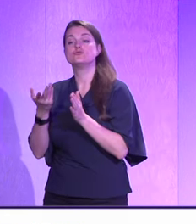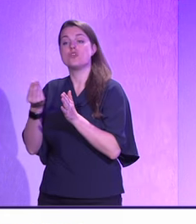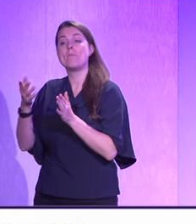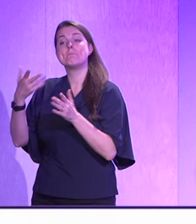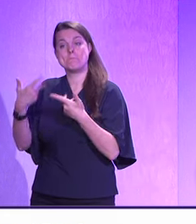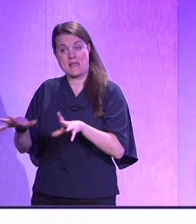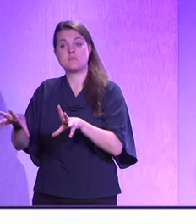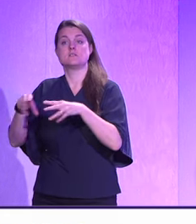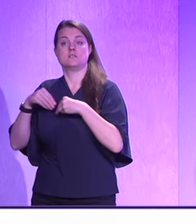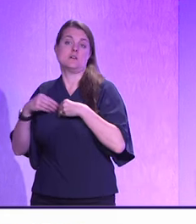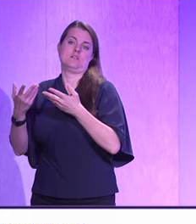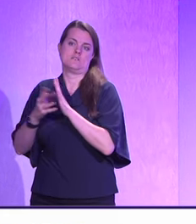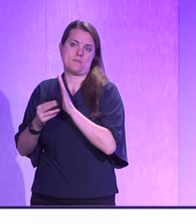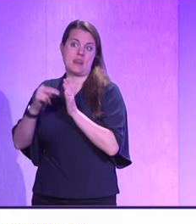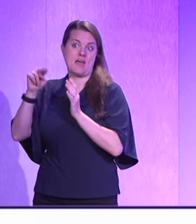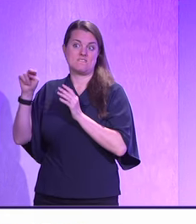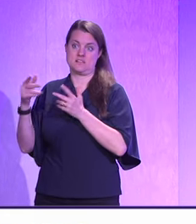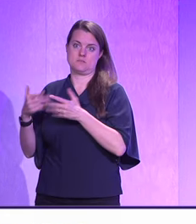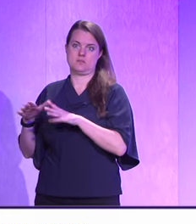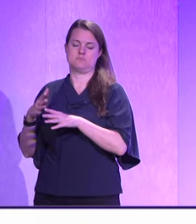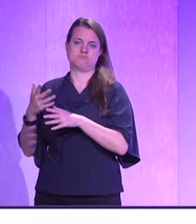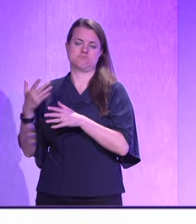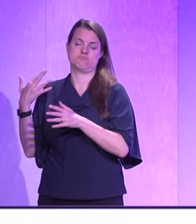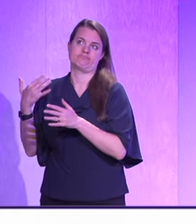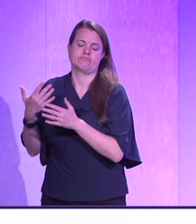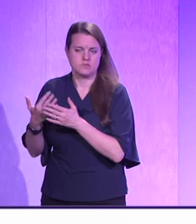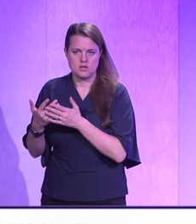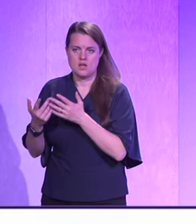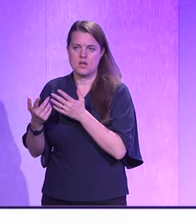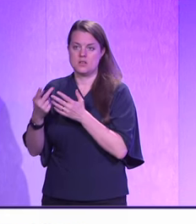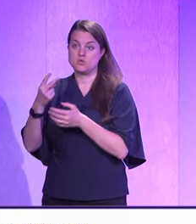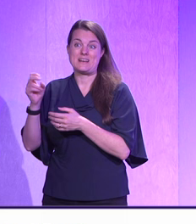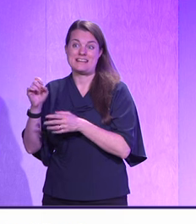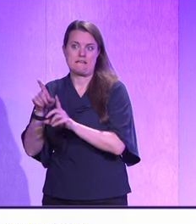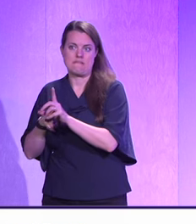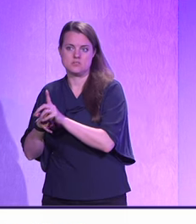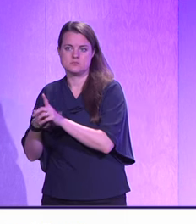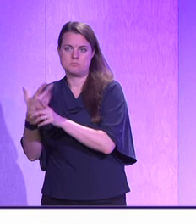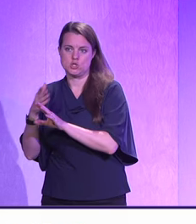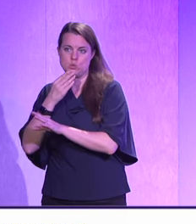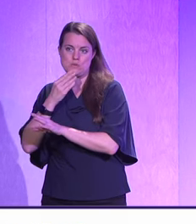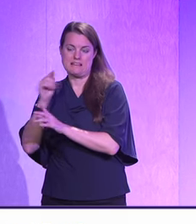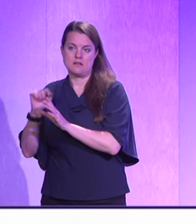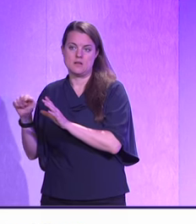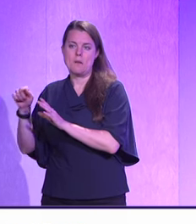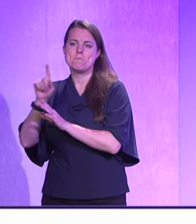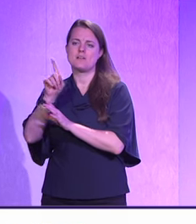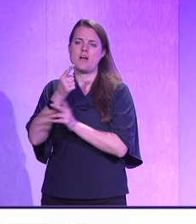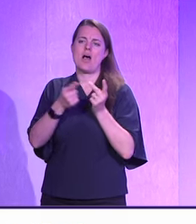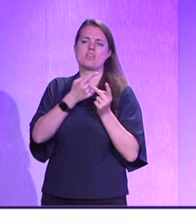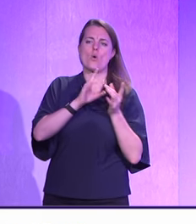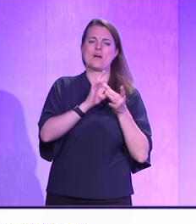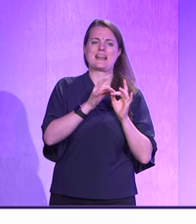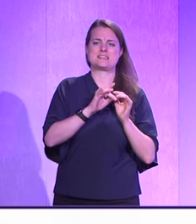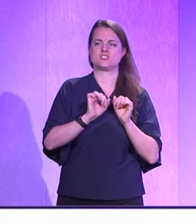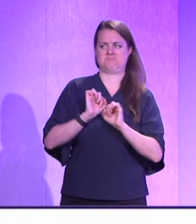on. They've had the approach for nearly 20 years. But other organizations have not, and are just starting to kind of move